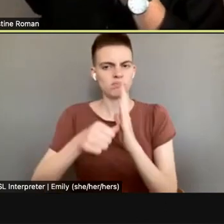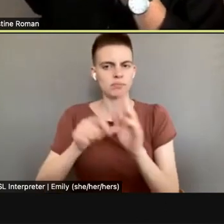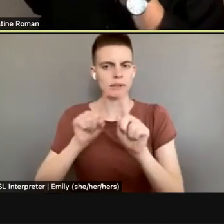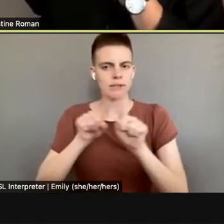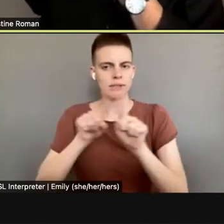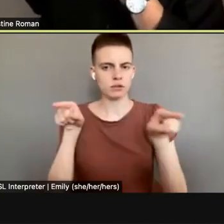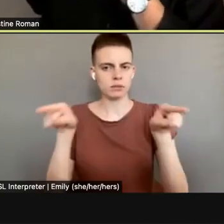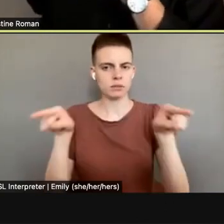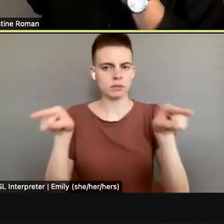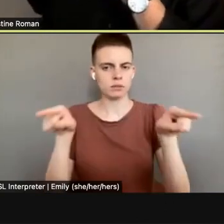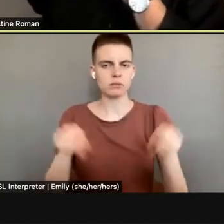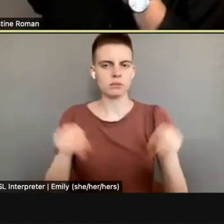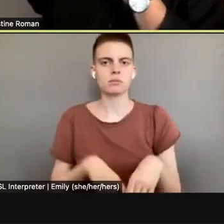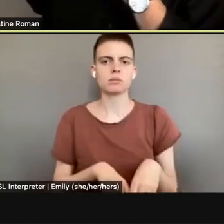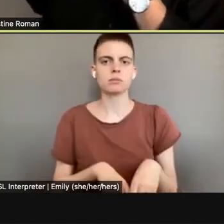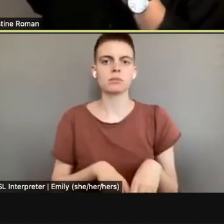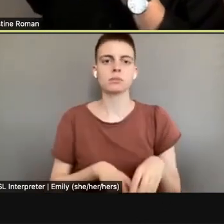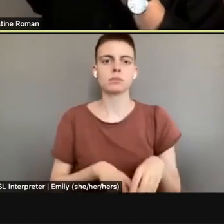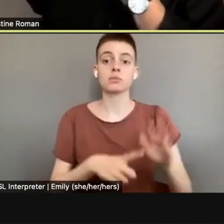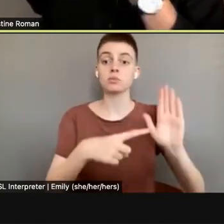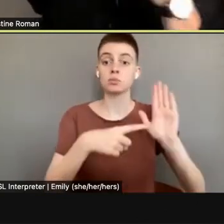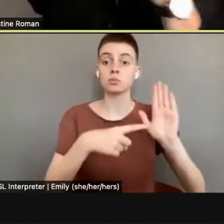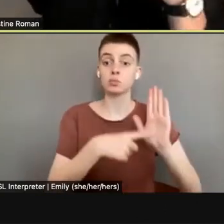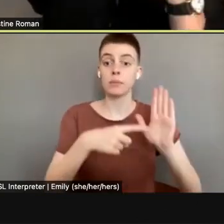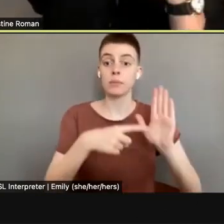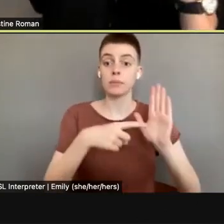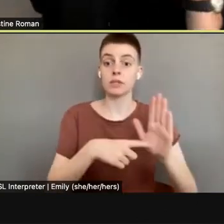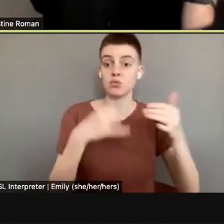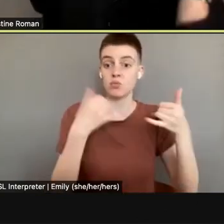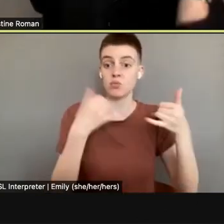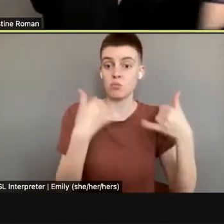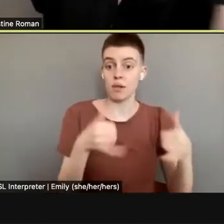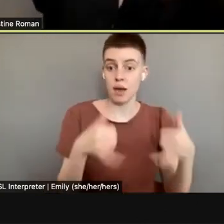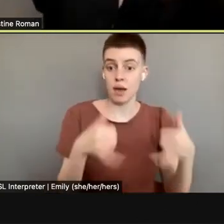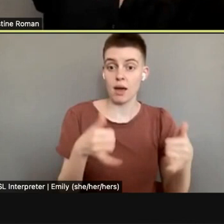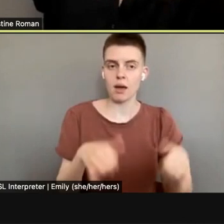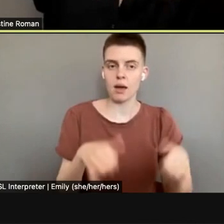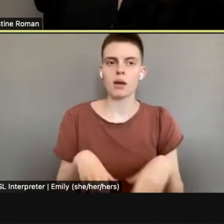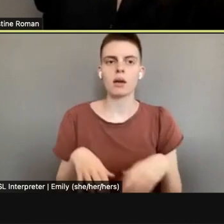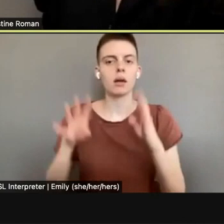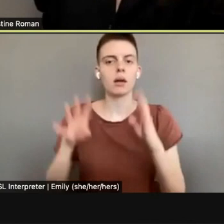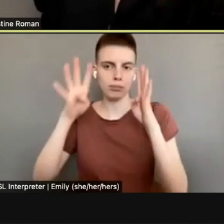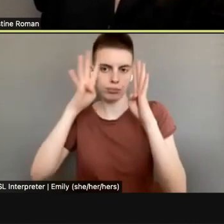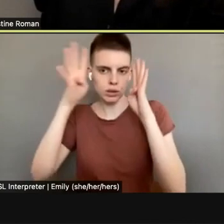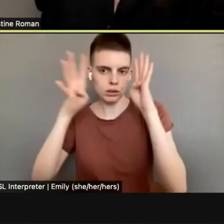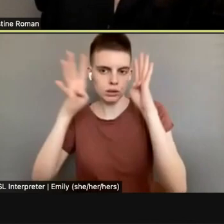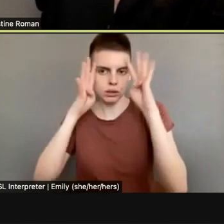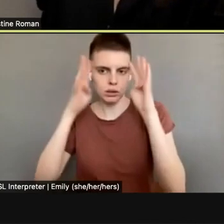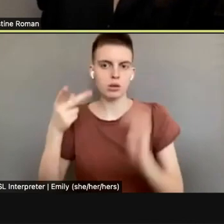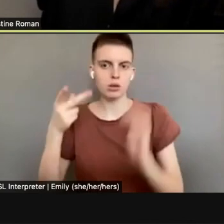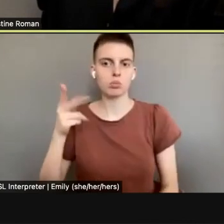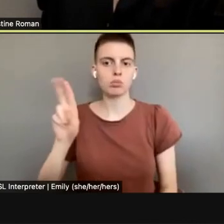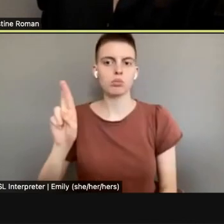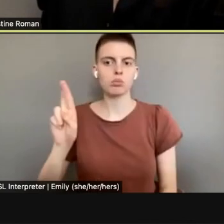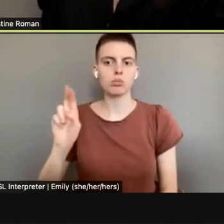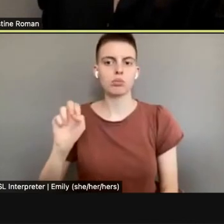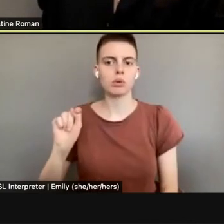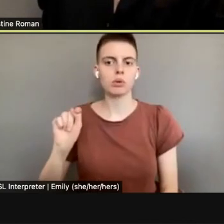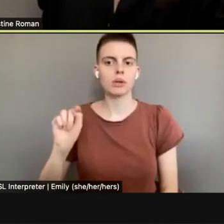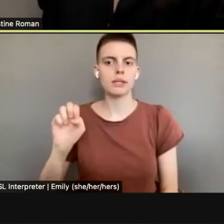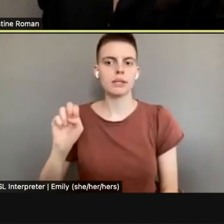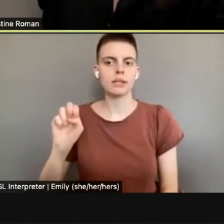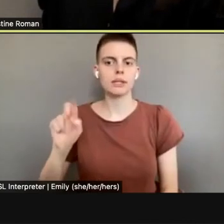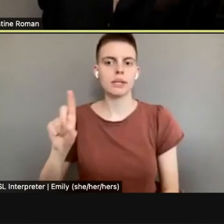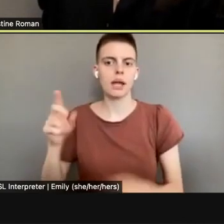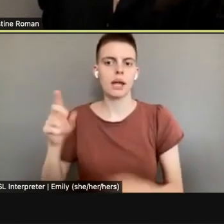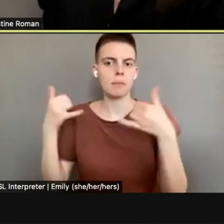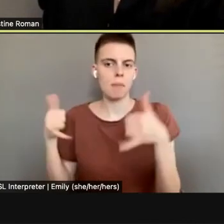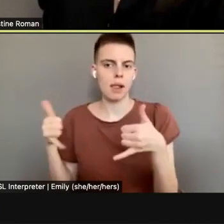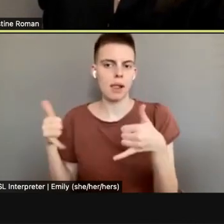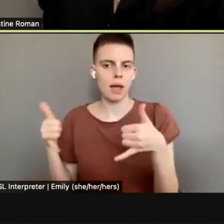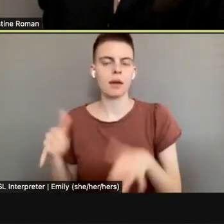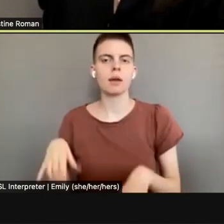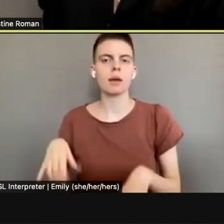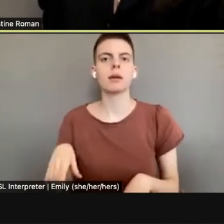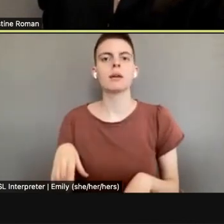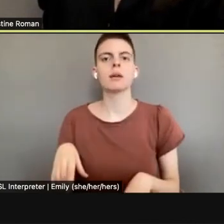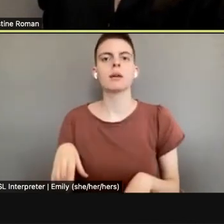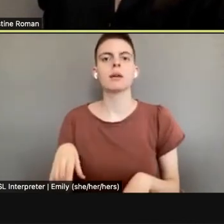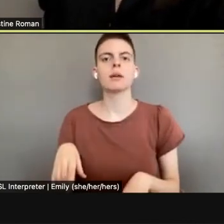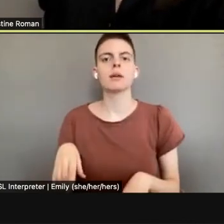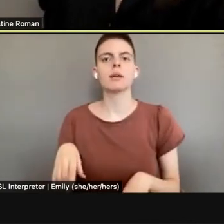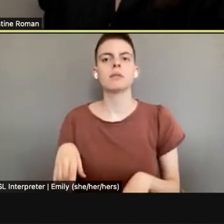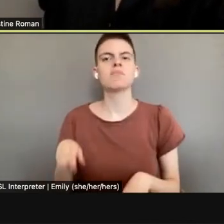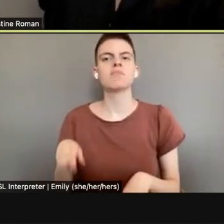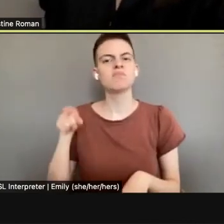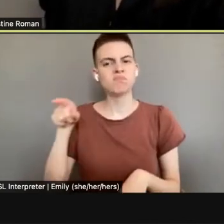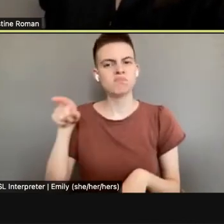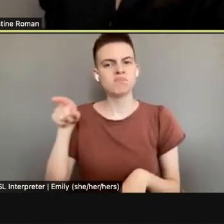representational play and pretend play, right? So pretend play can be something that is memorized,